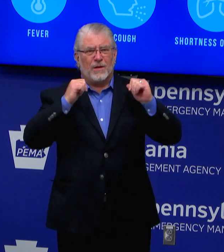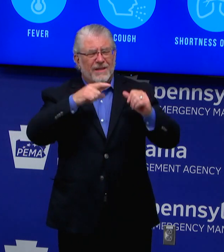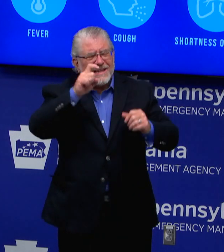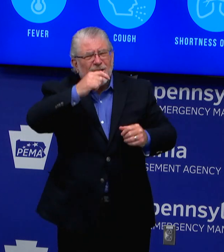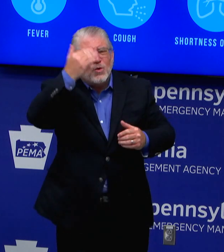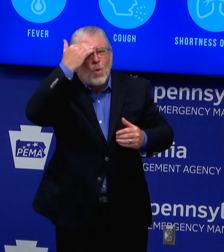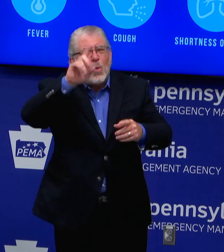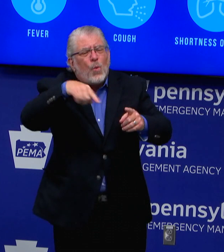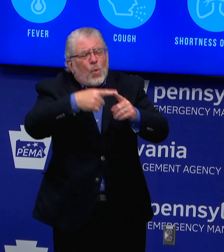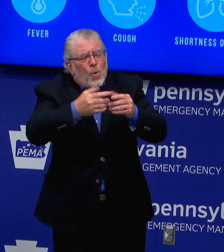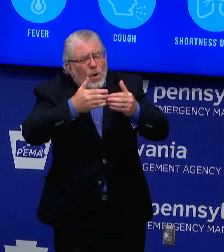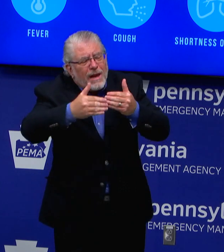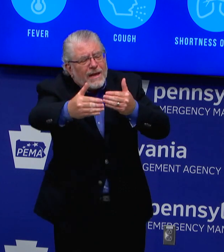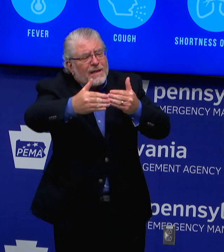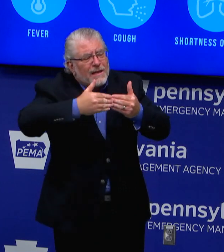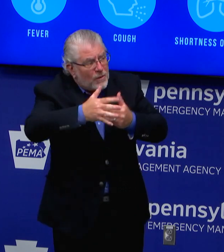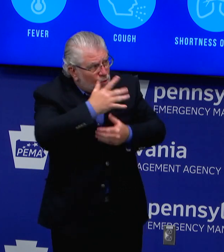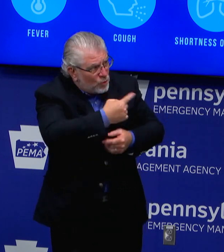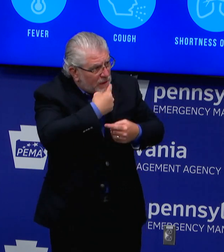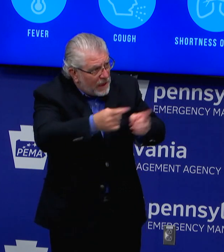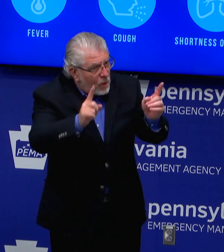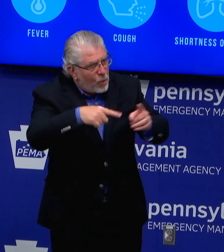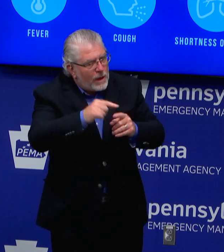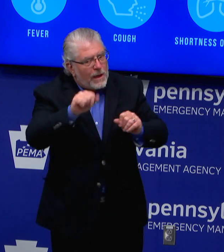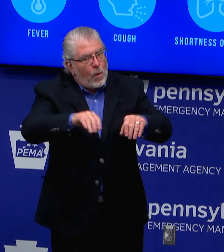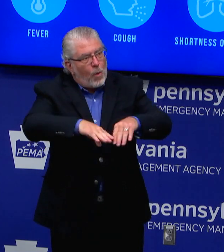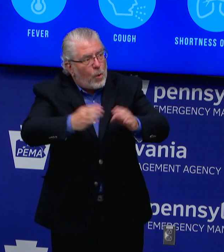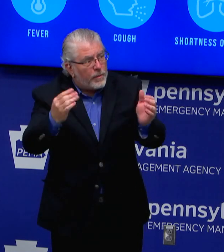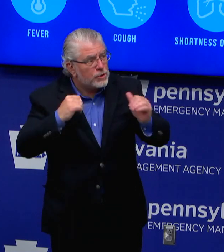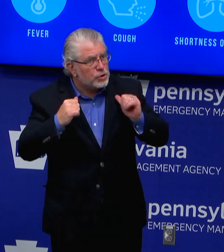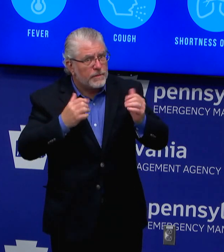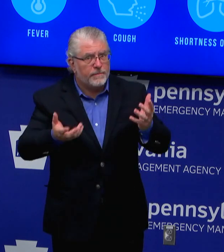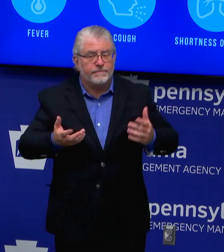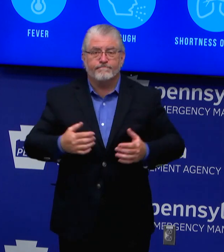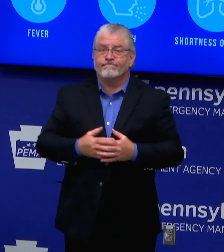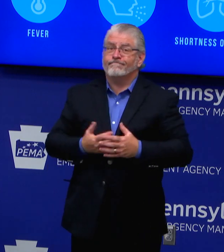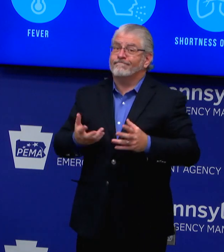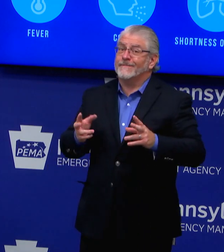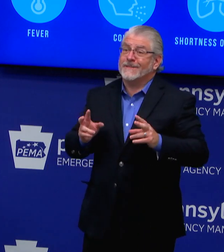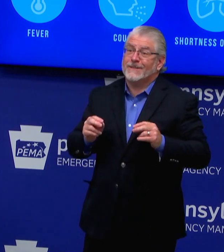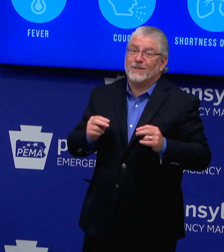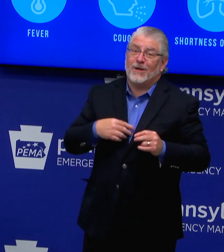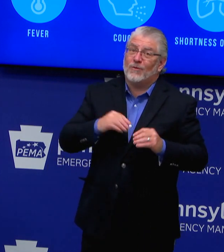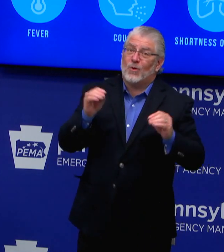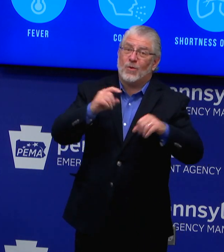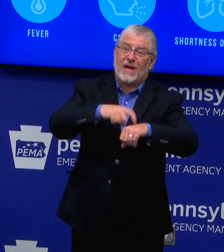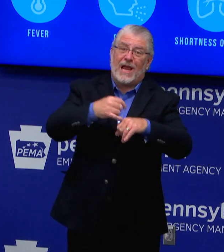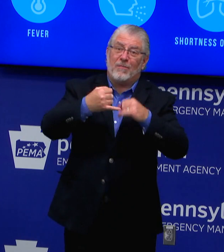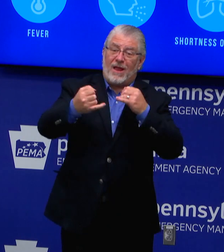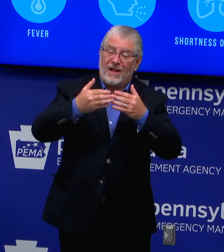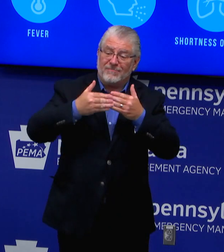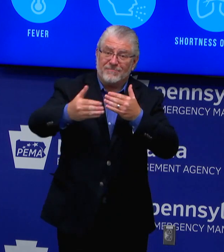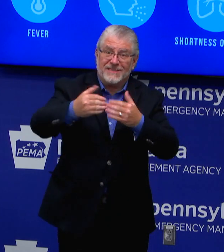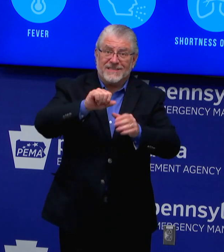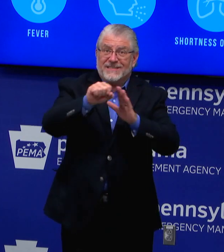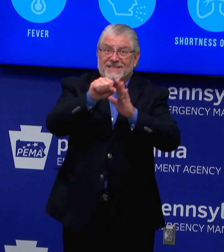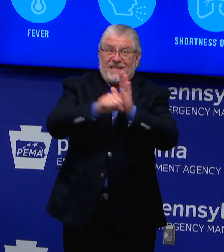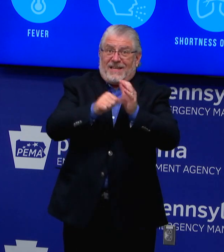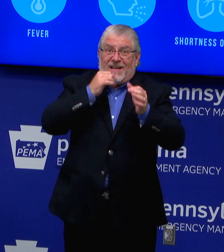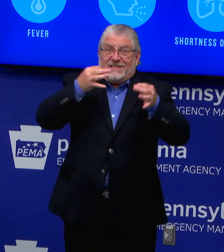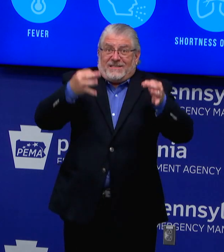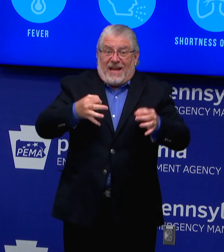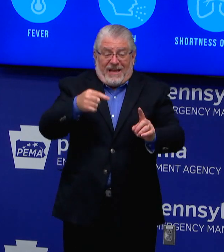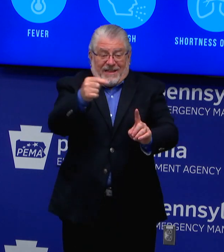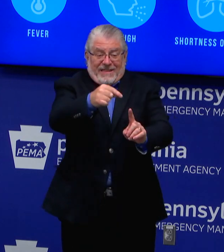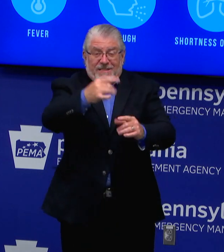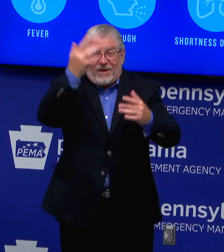No. Again, we have a timeline that's being set not by the state, it's being set by the coronavirus.